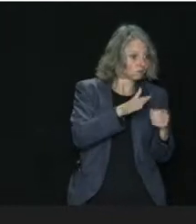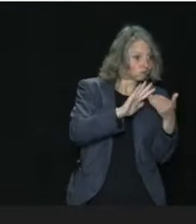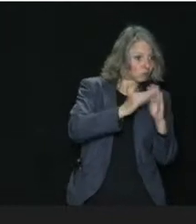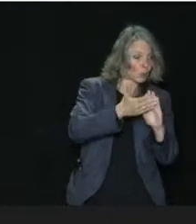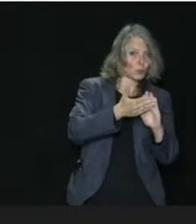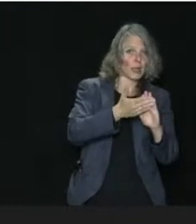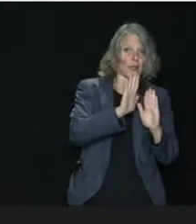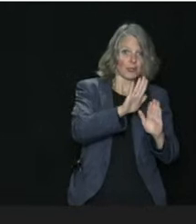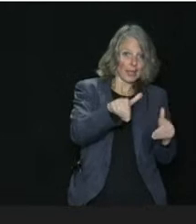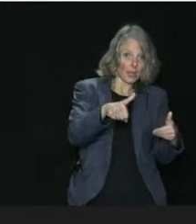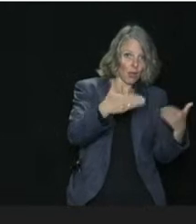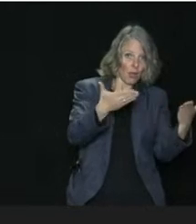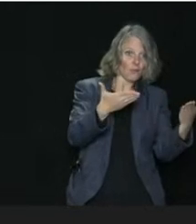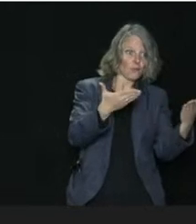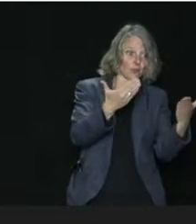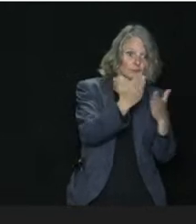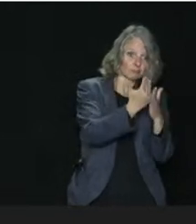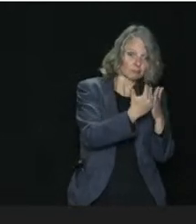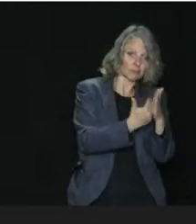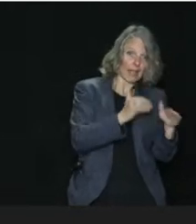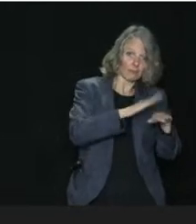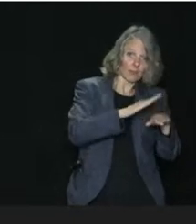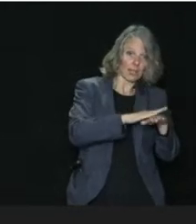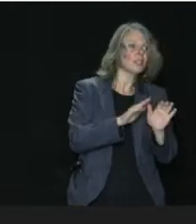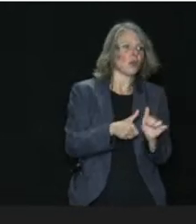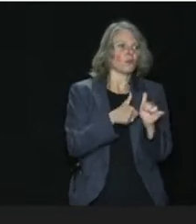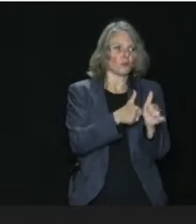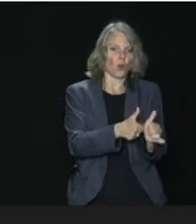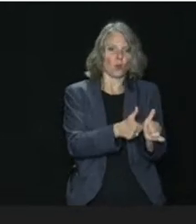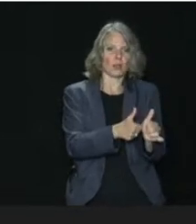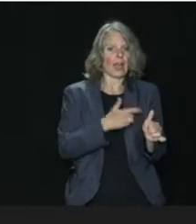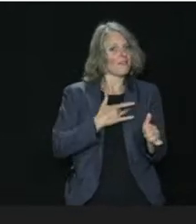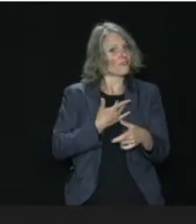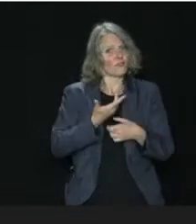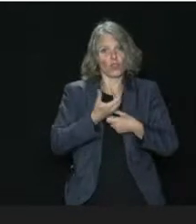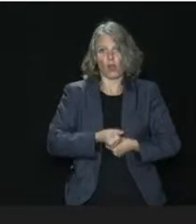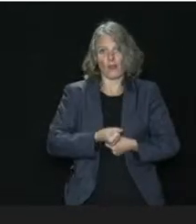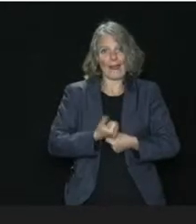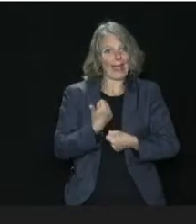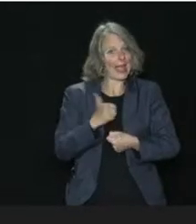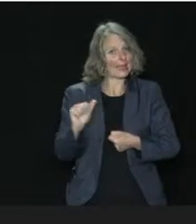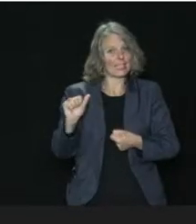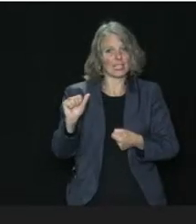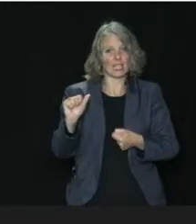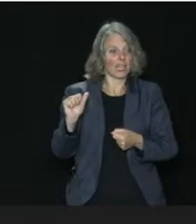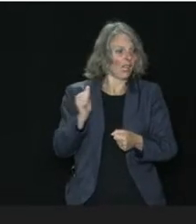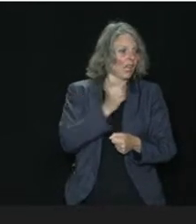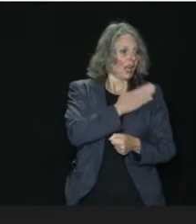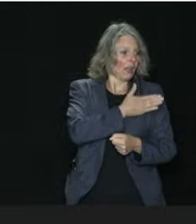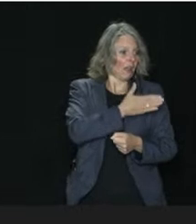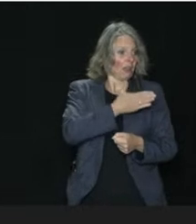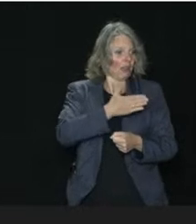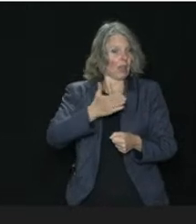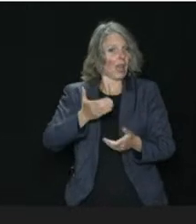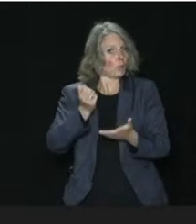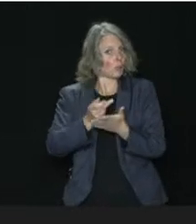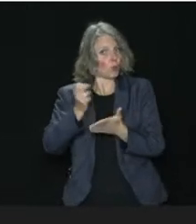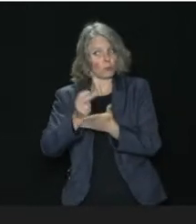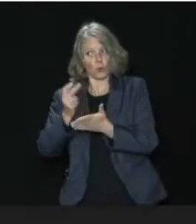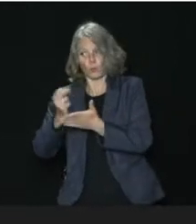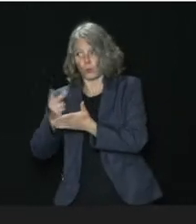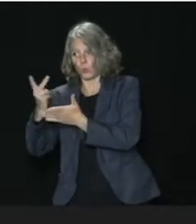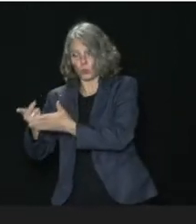confident that everyone in this whole line of regulators to experts to local public health have done their